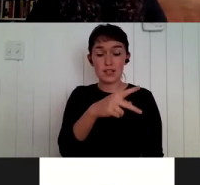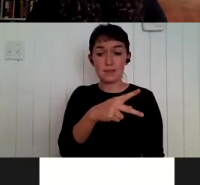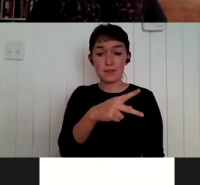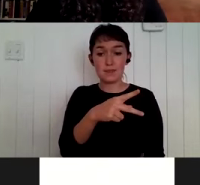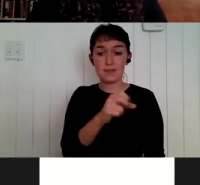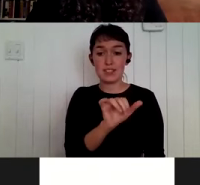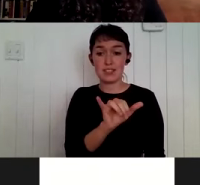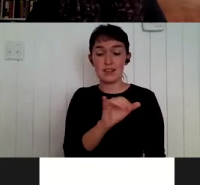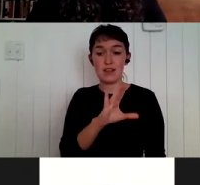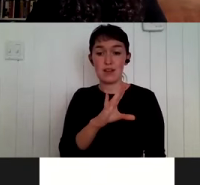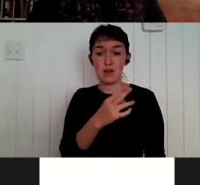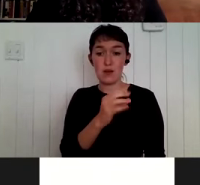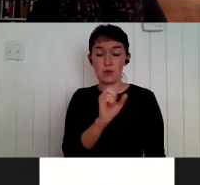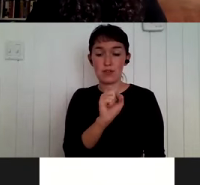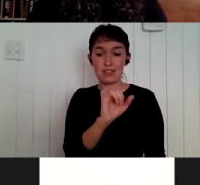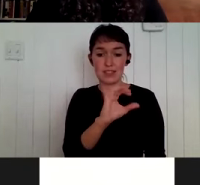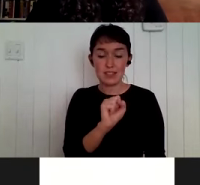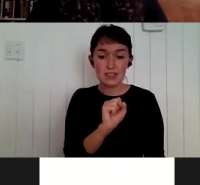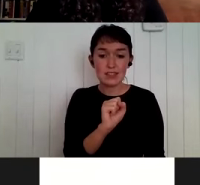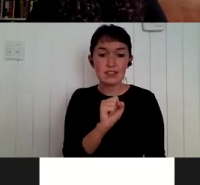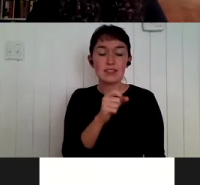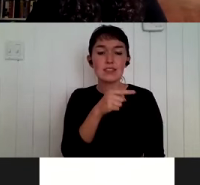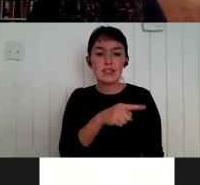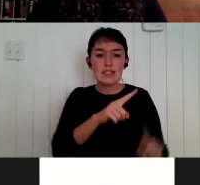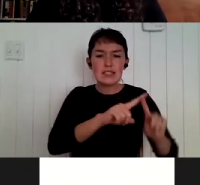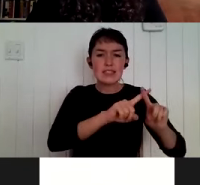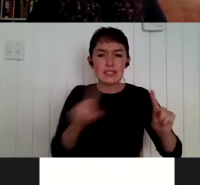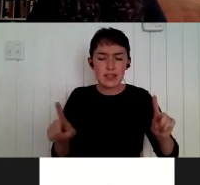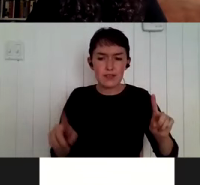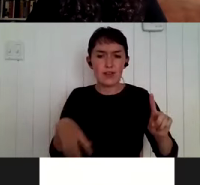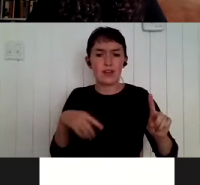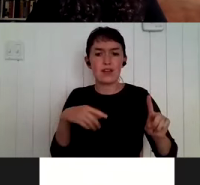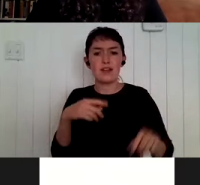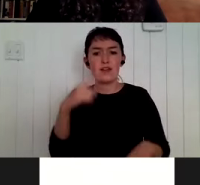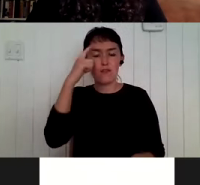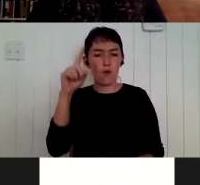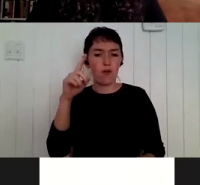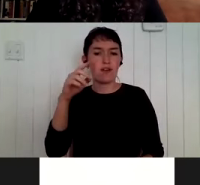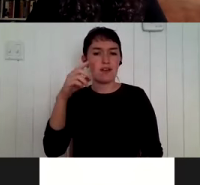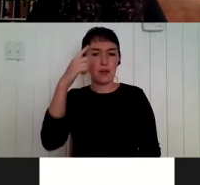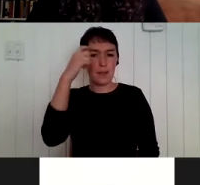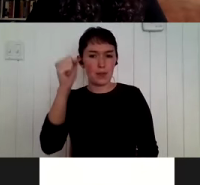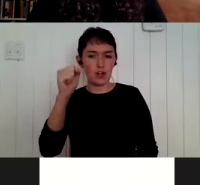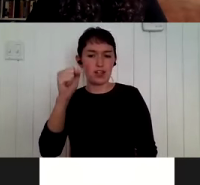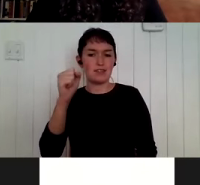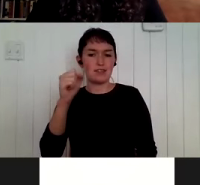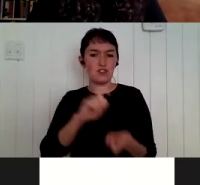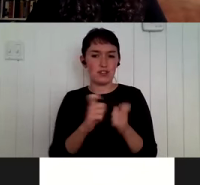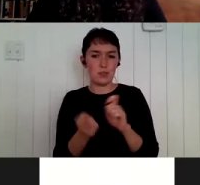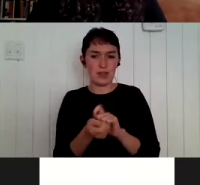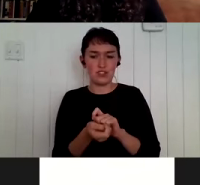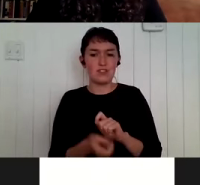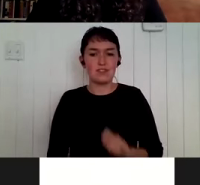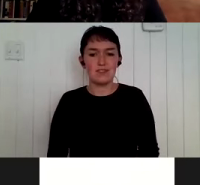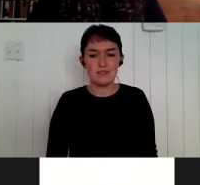these sleep rhythms that reflect memory transformation and the things that Emily talked about. This is where I said, it's really easy to